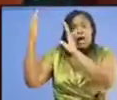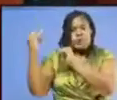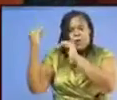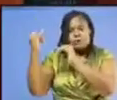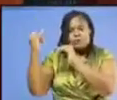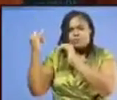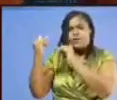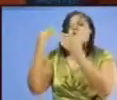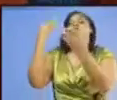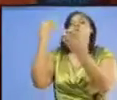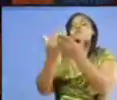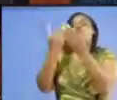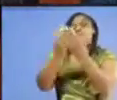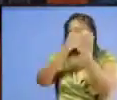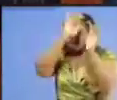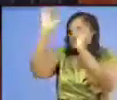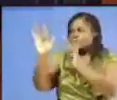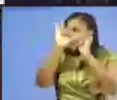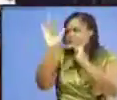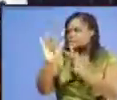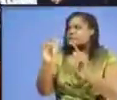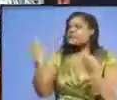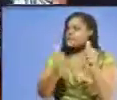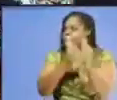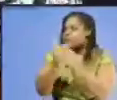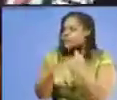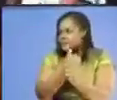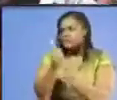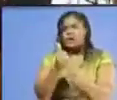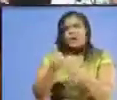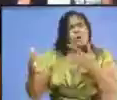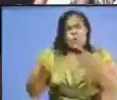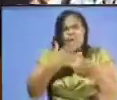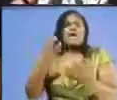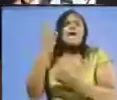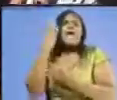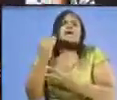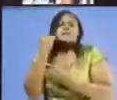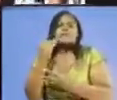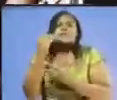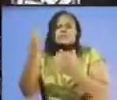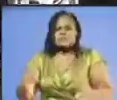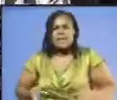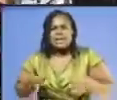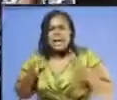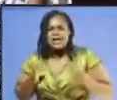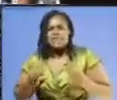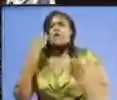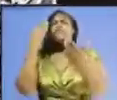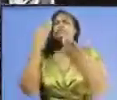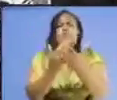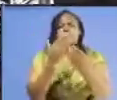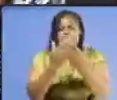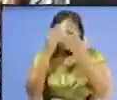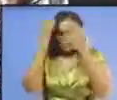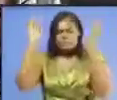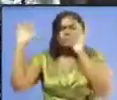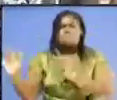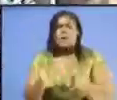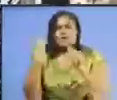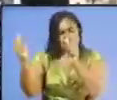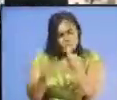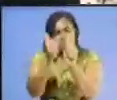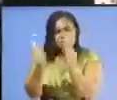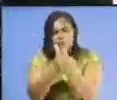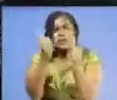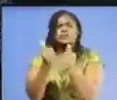mercy will follow you. Across the stage of life, goodness and mercy will follow you. Sometimes